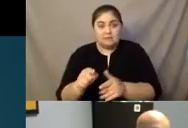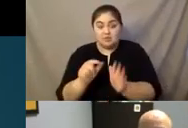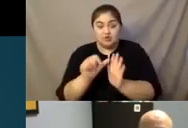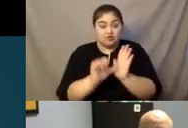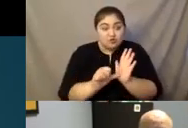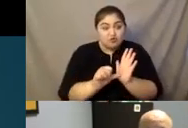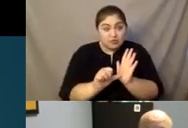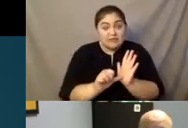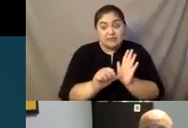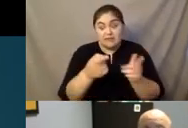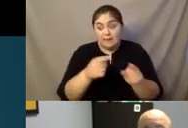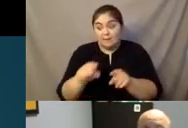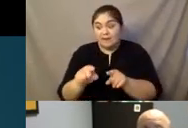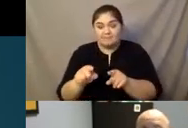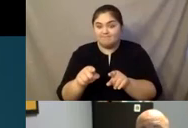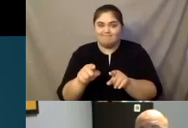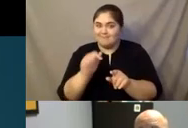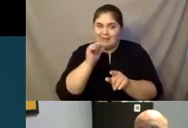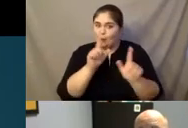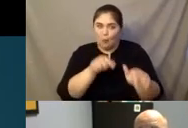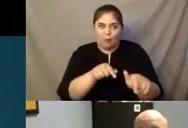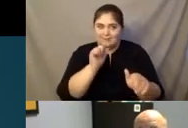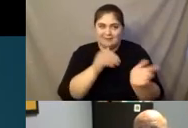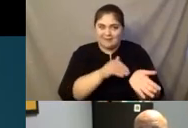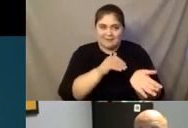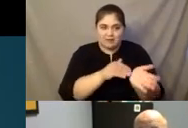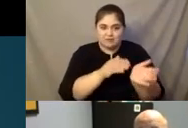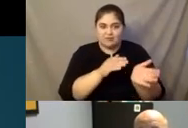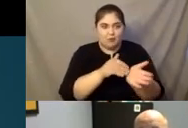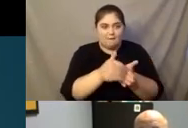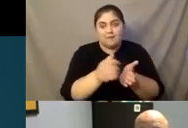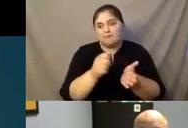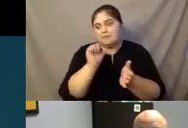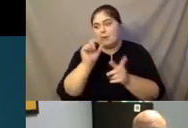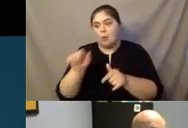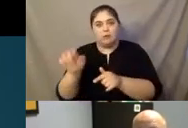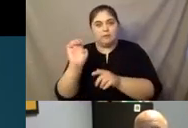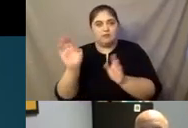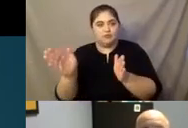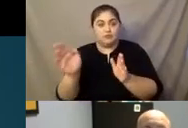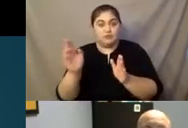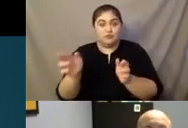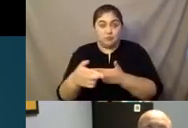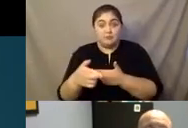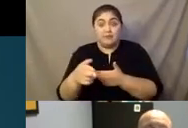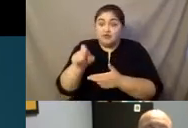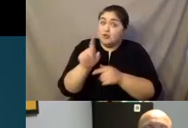were happening, we know people weren't going to the doctors often or the emergency room even if they should have been going.